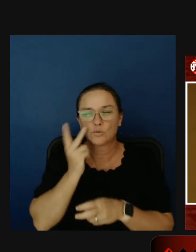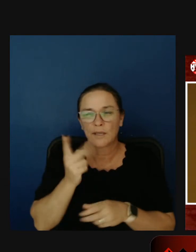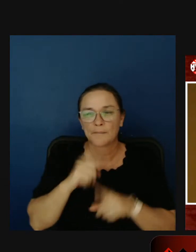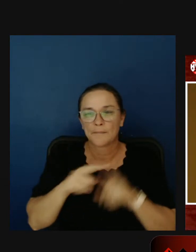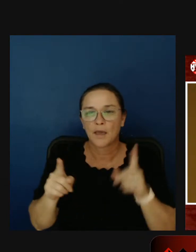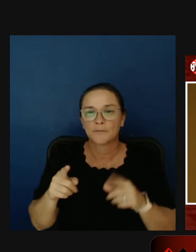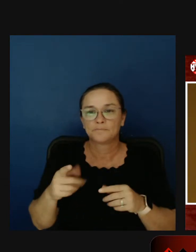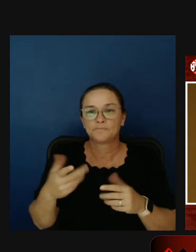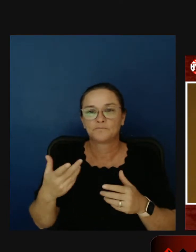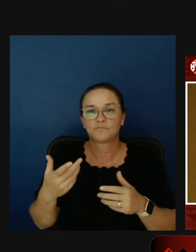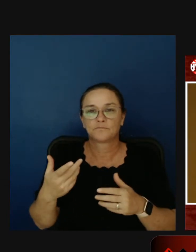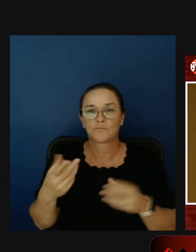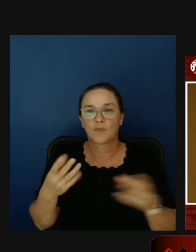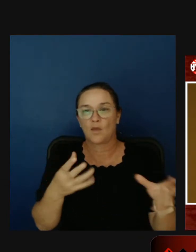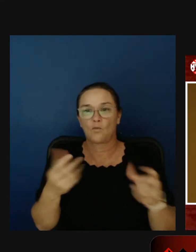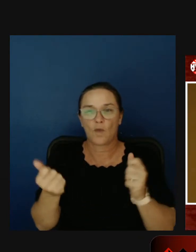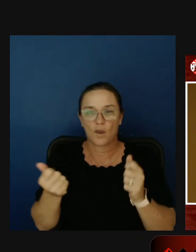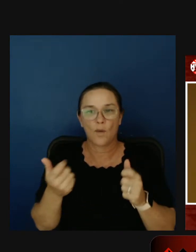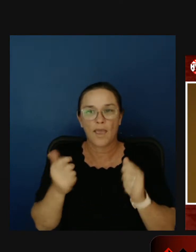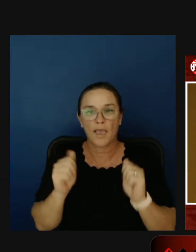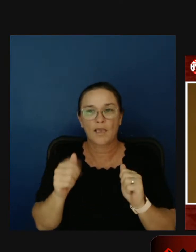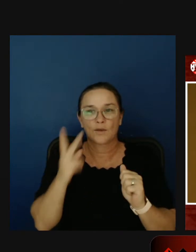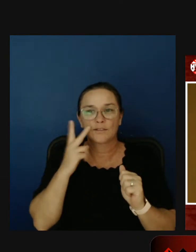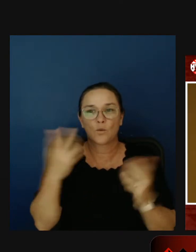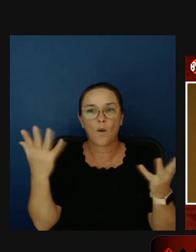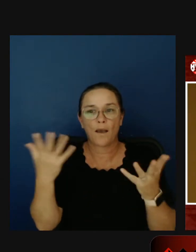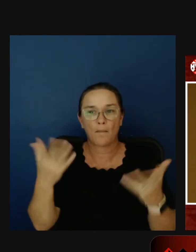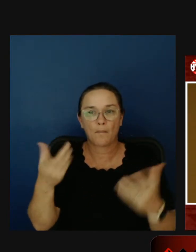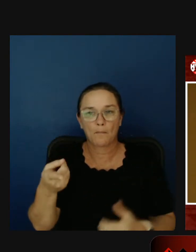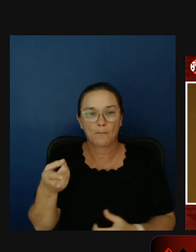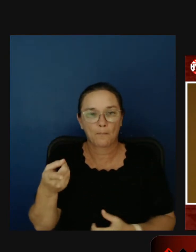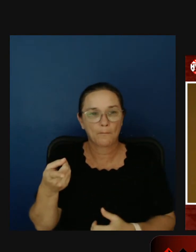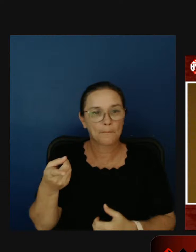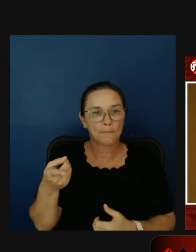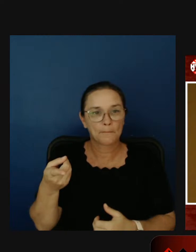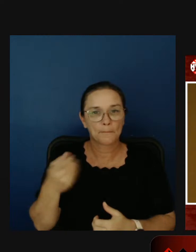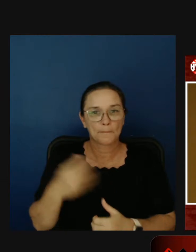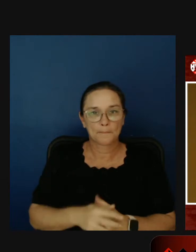what's immediately noticeable about this map?